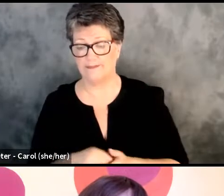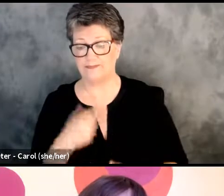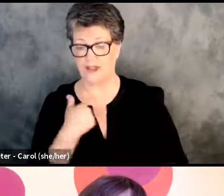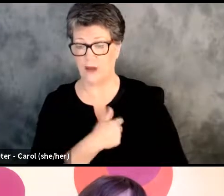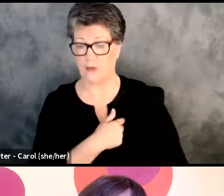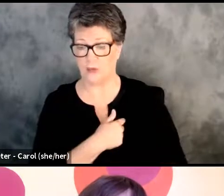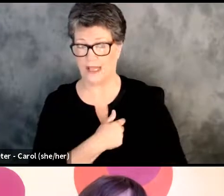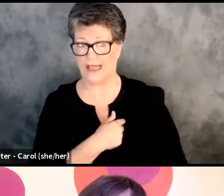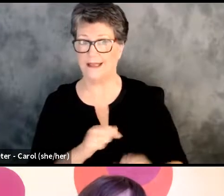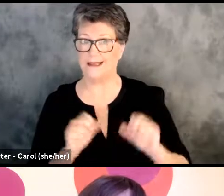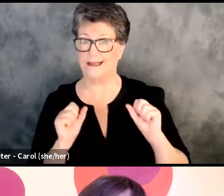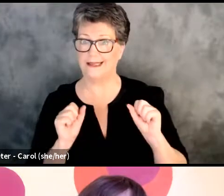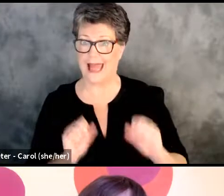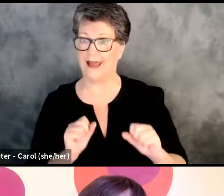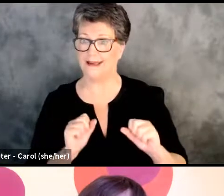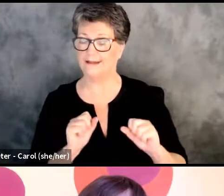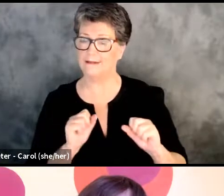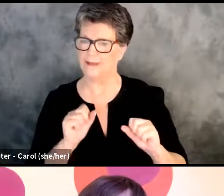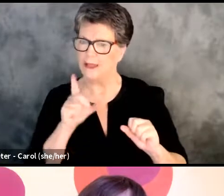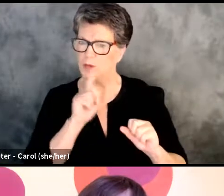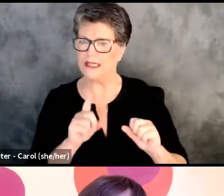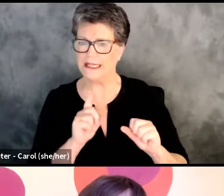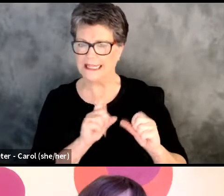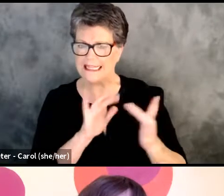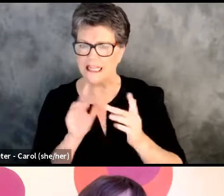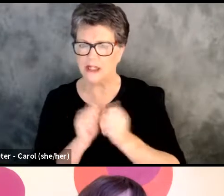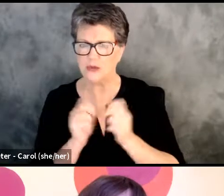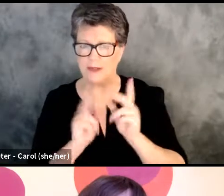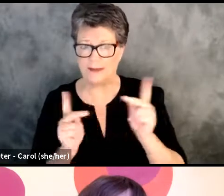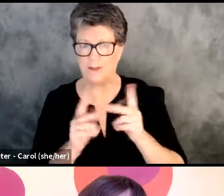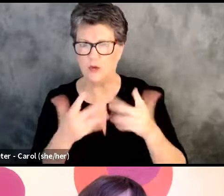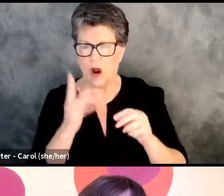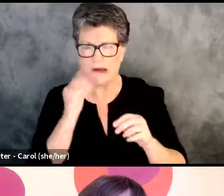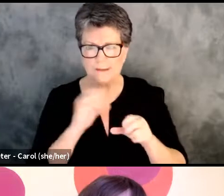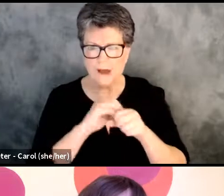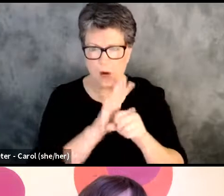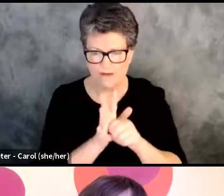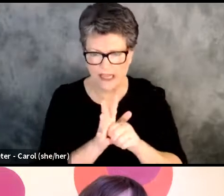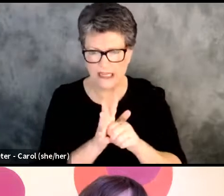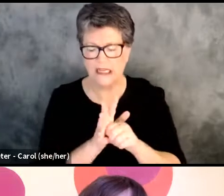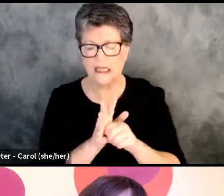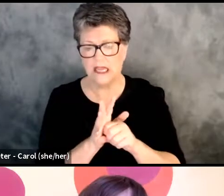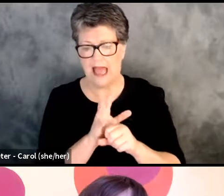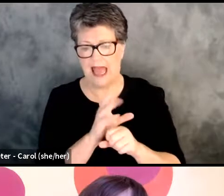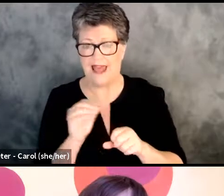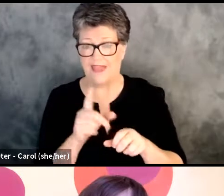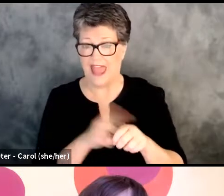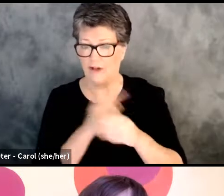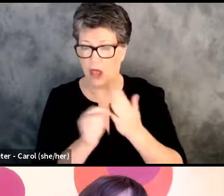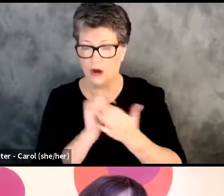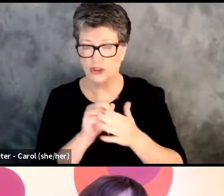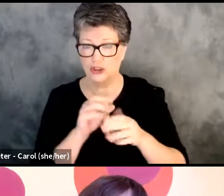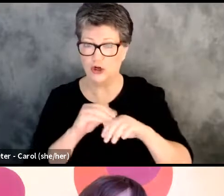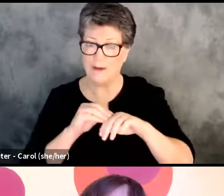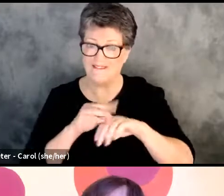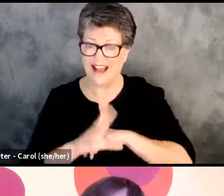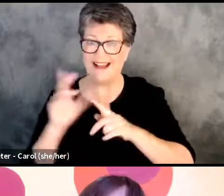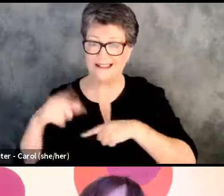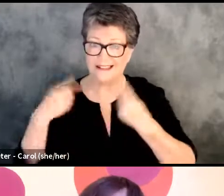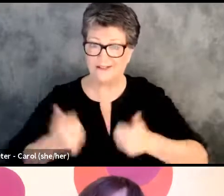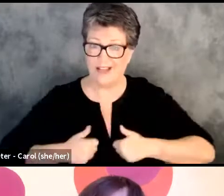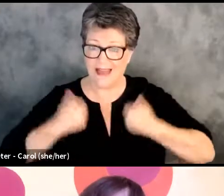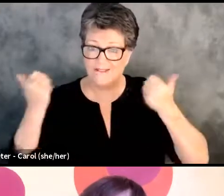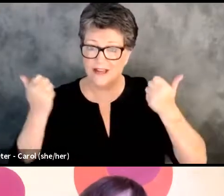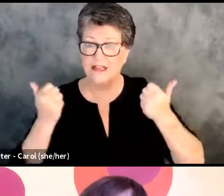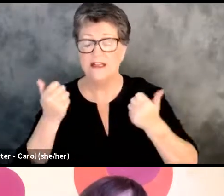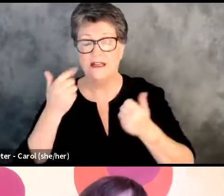we can be in touch with people who had COVID and may have long-term effects, because I think,